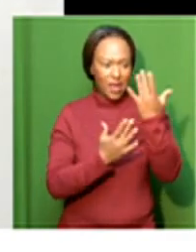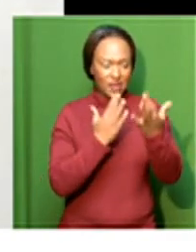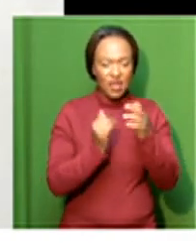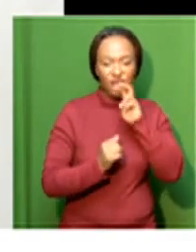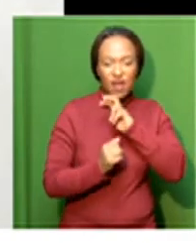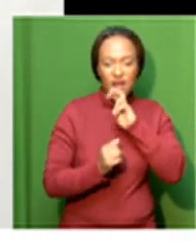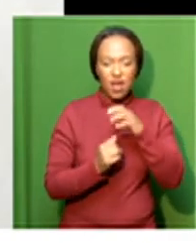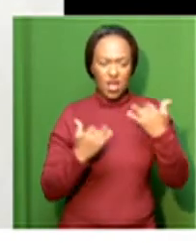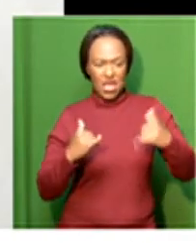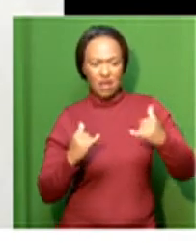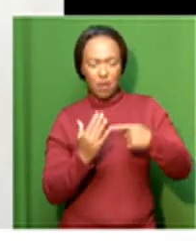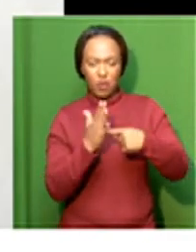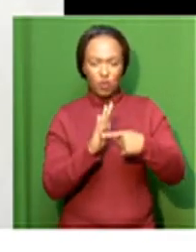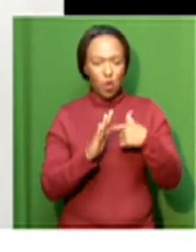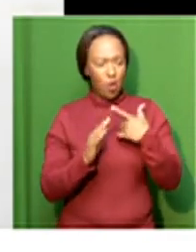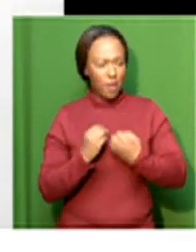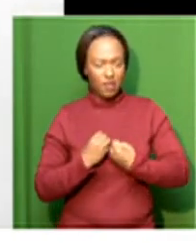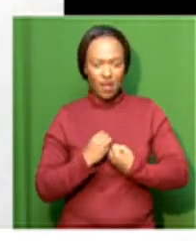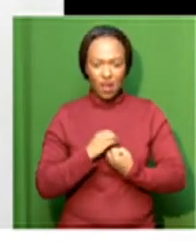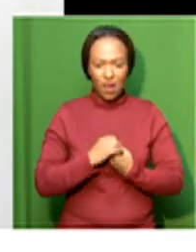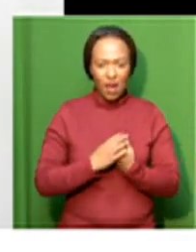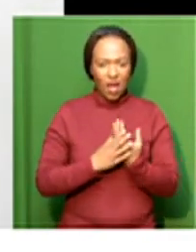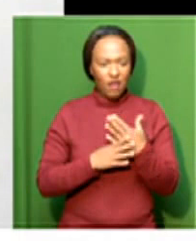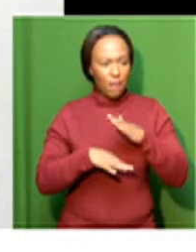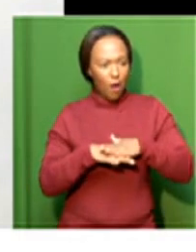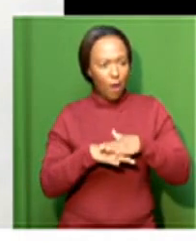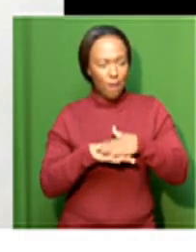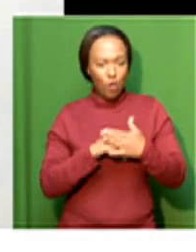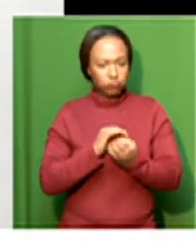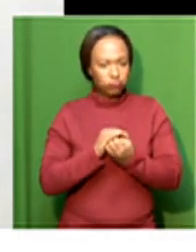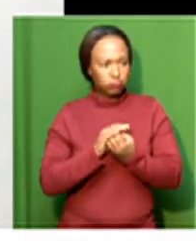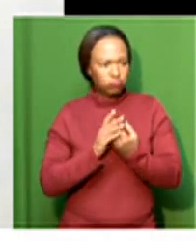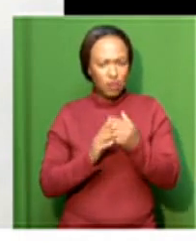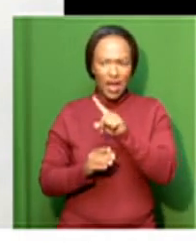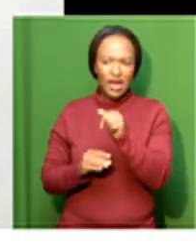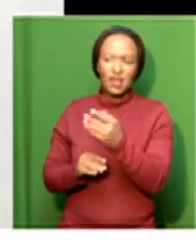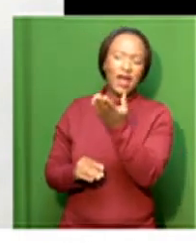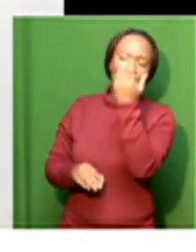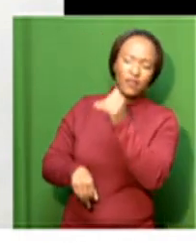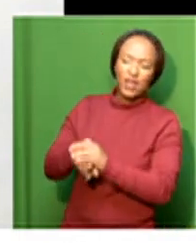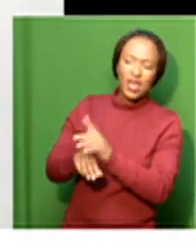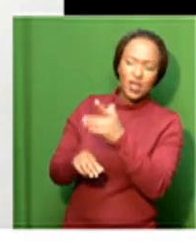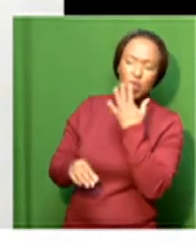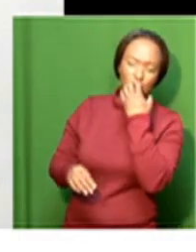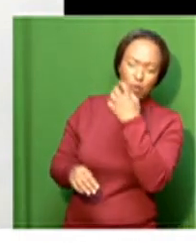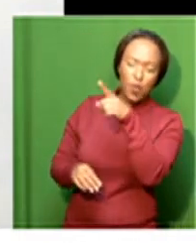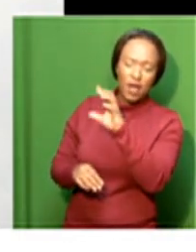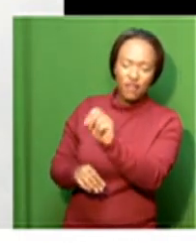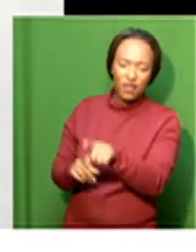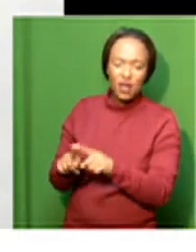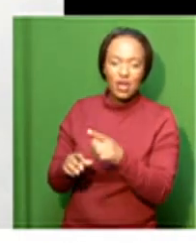was always there, and then the love grew, when people were always saying, I know, cool, and then